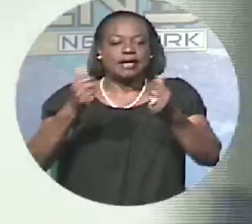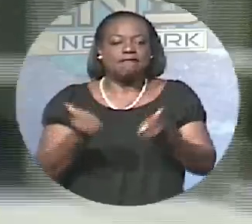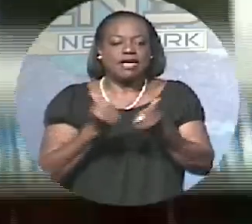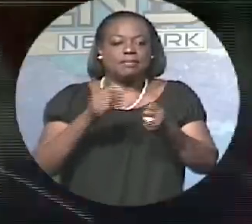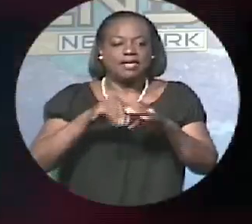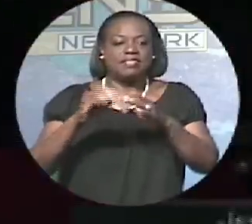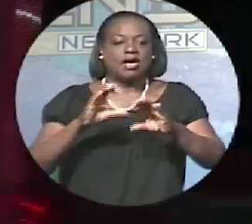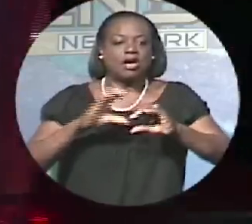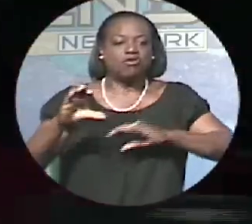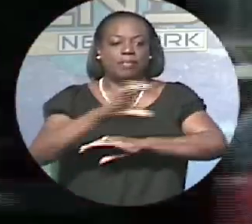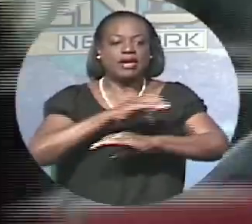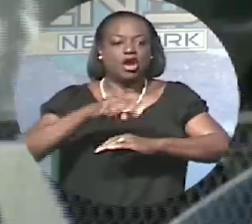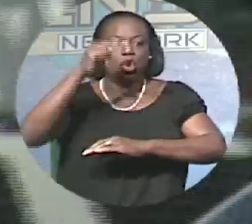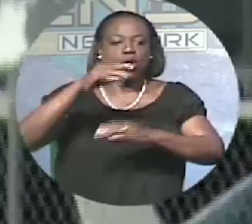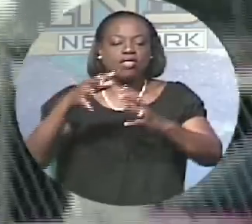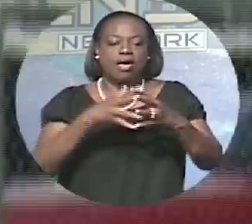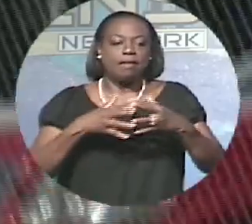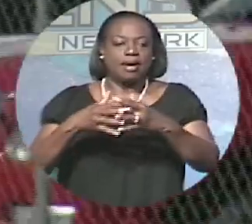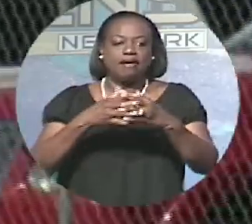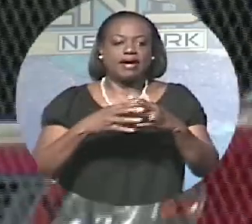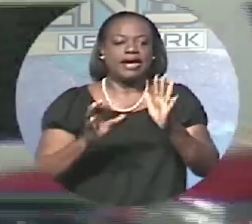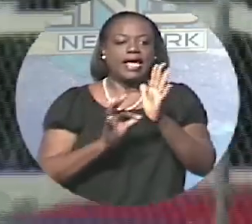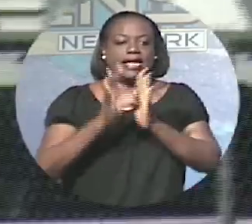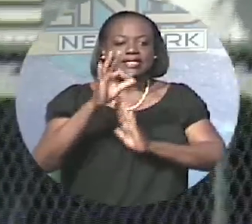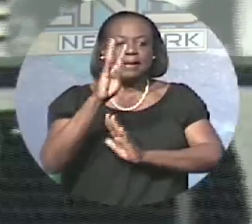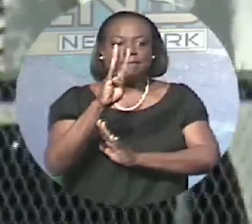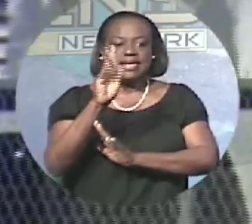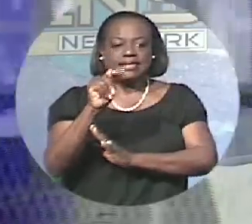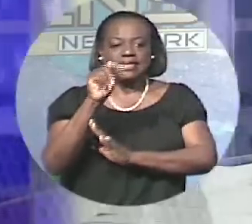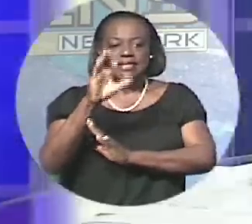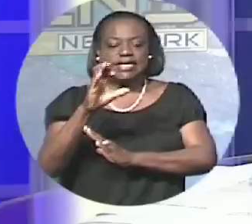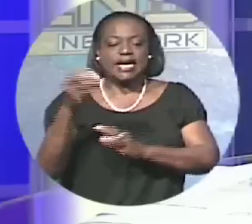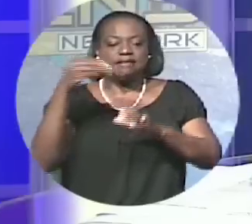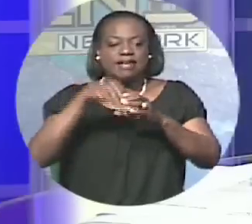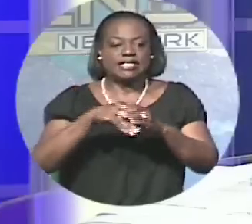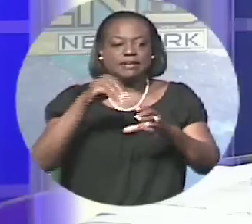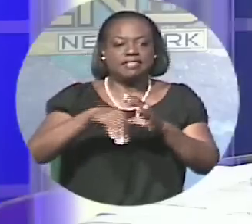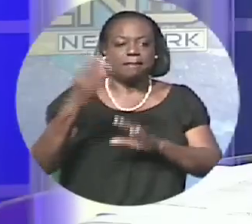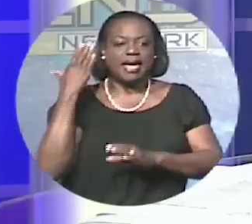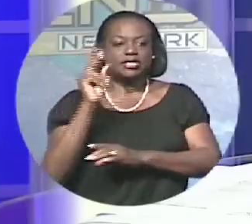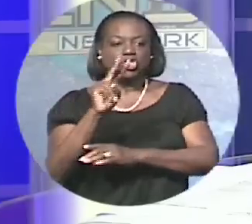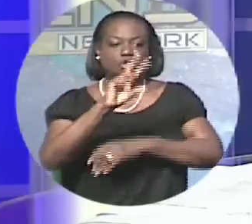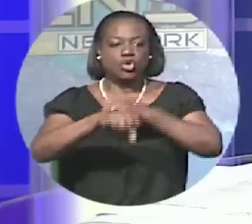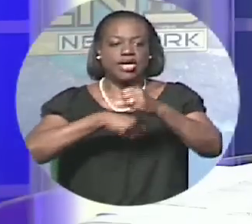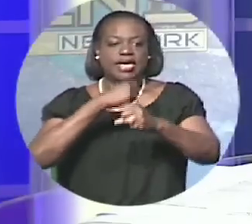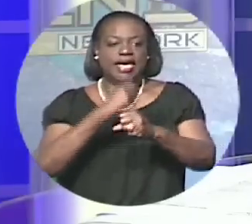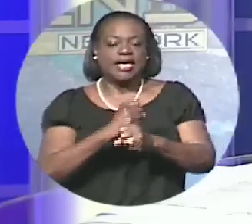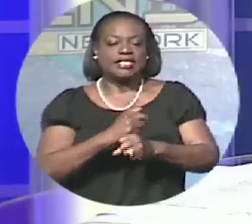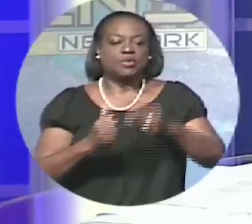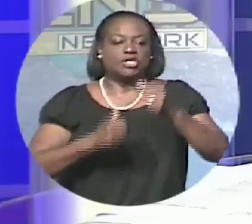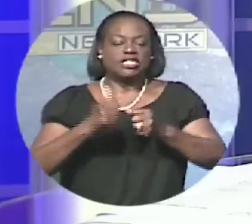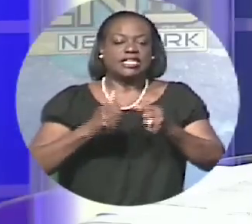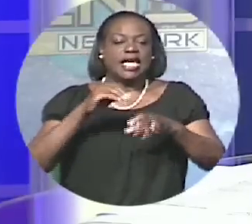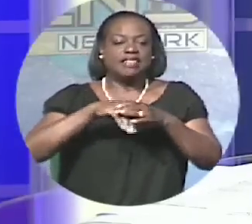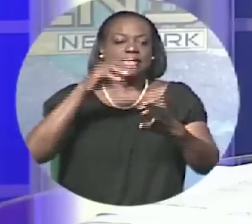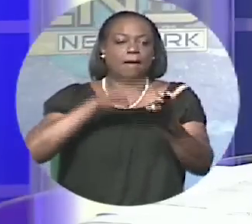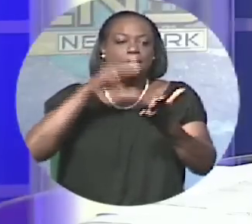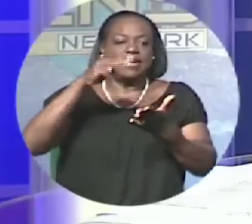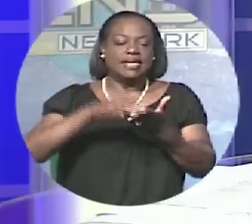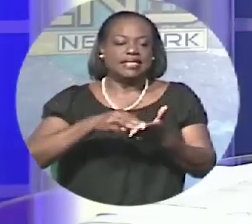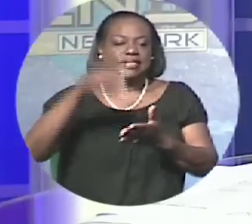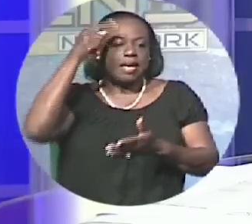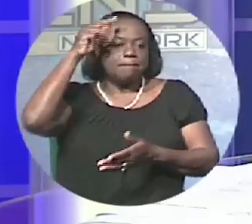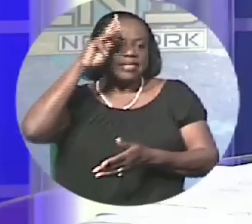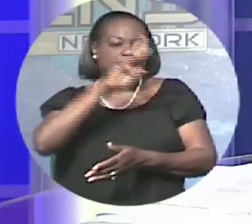North American region. Listing BTC's significant community investments in the past 2 years, which has paid in the millions, Mr. Rice